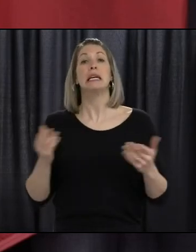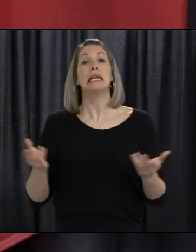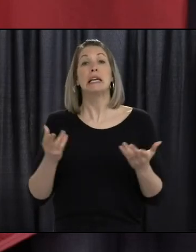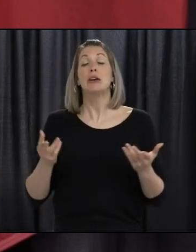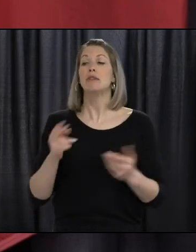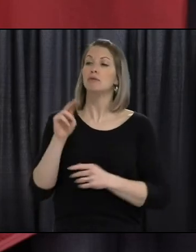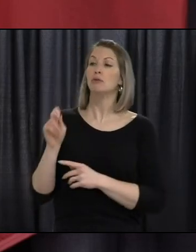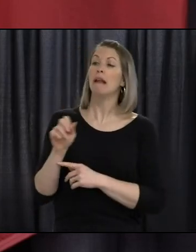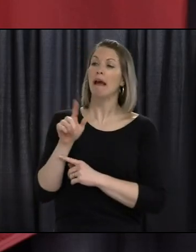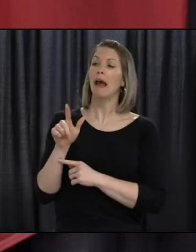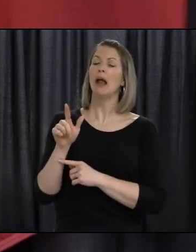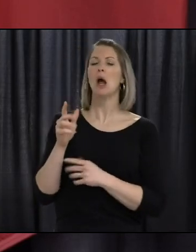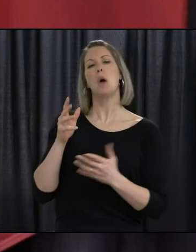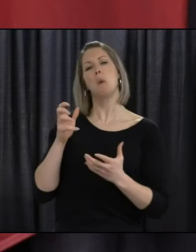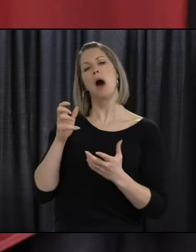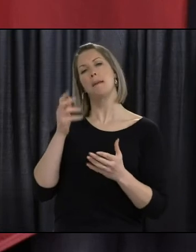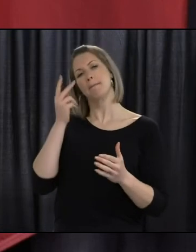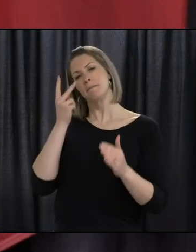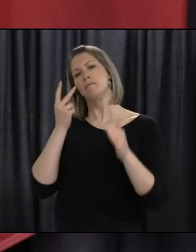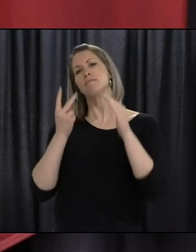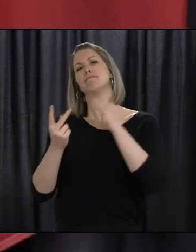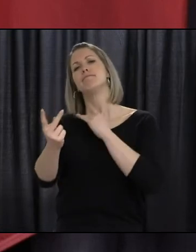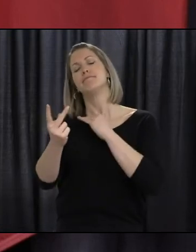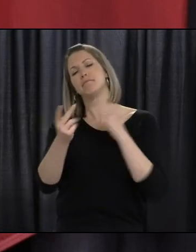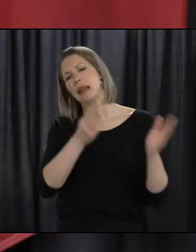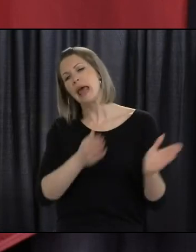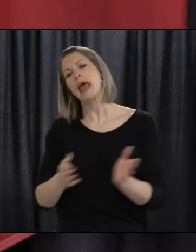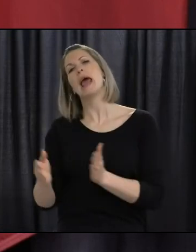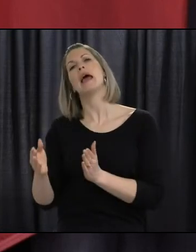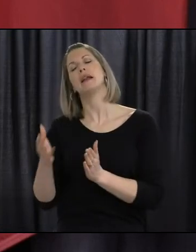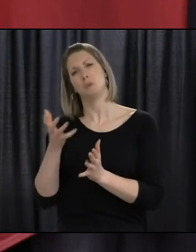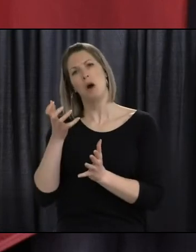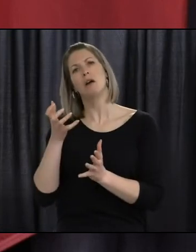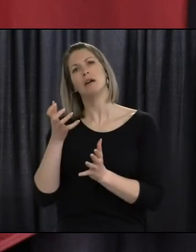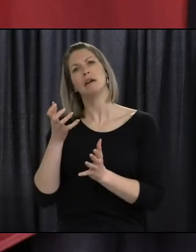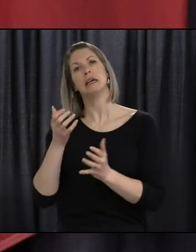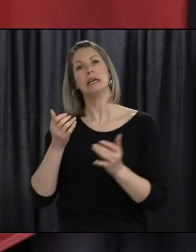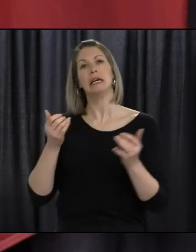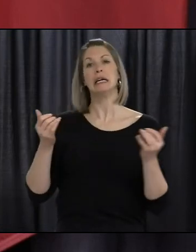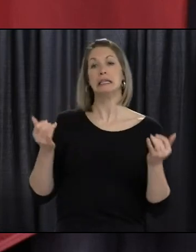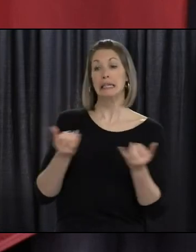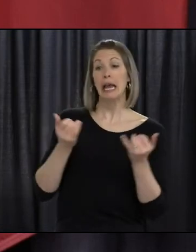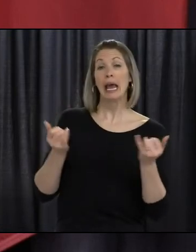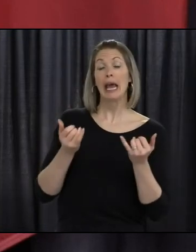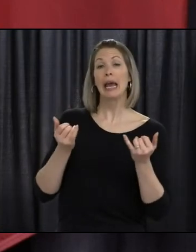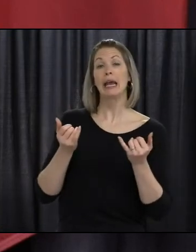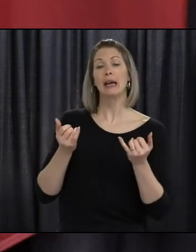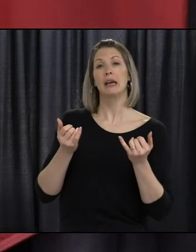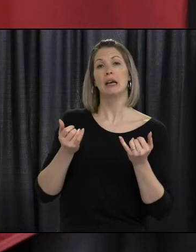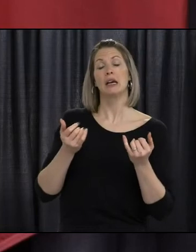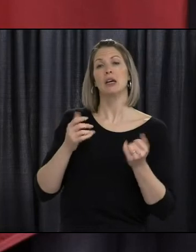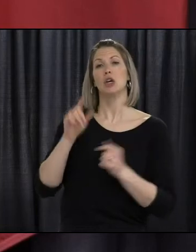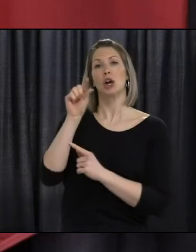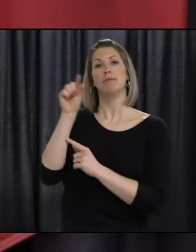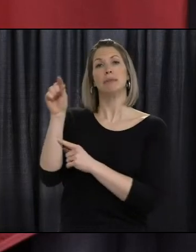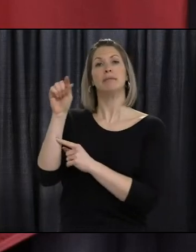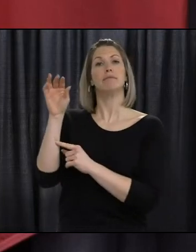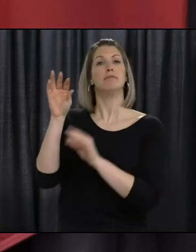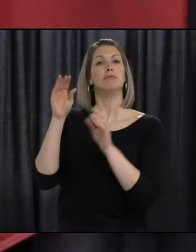and still look ahead. And that's why today, that as a province, we will be releasing the list of provincial